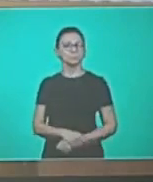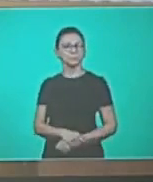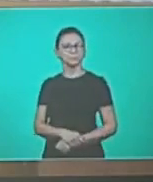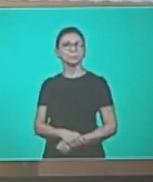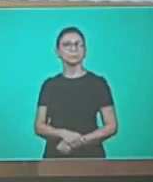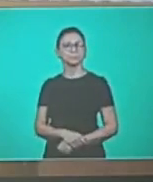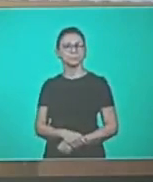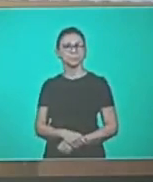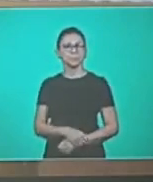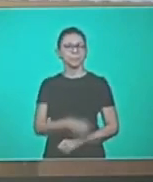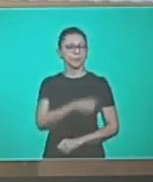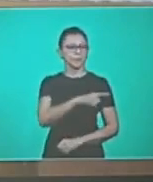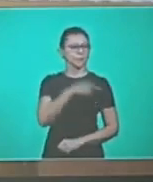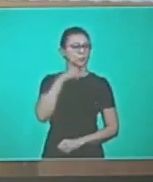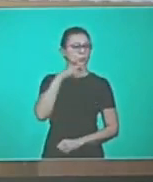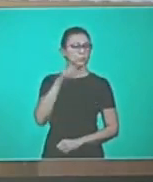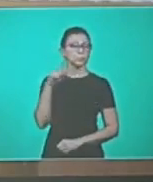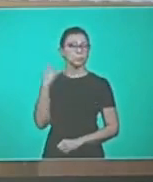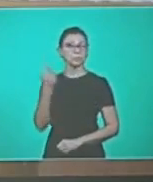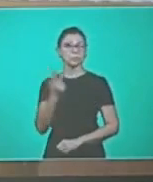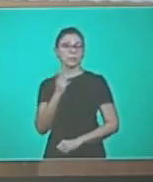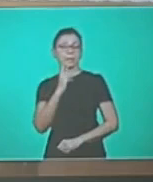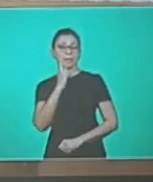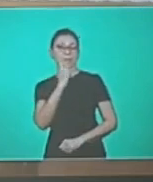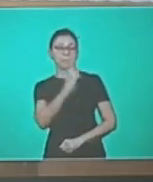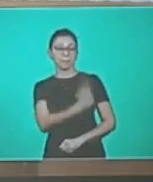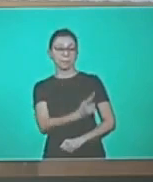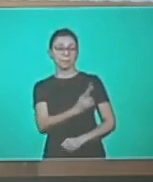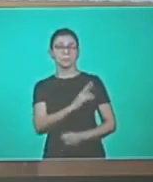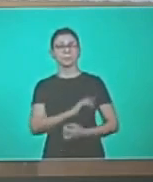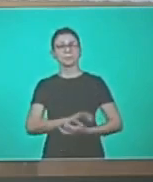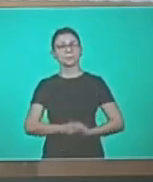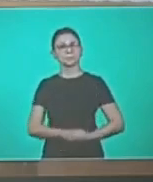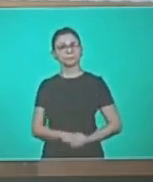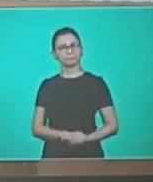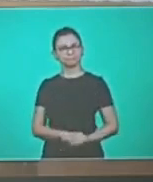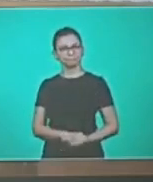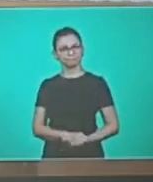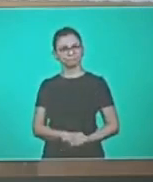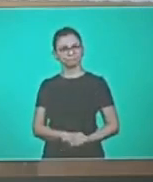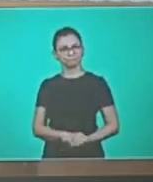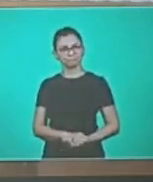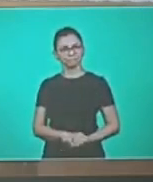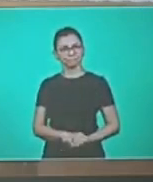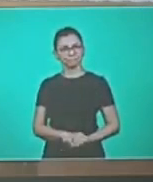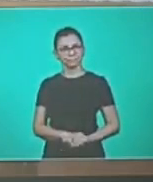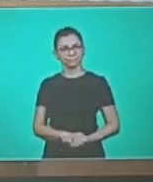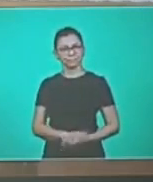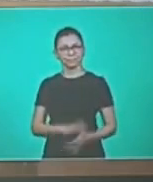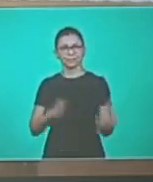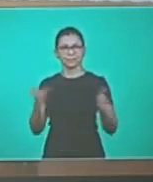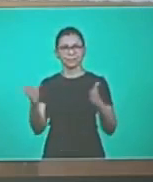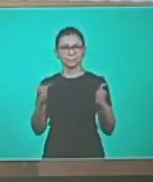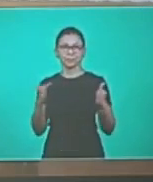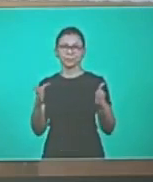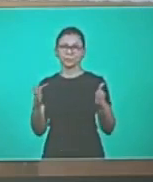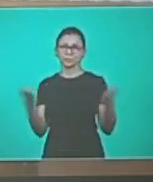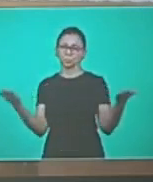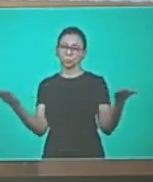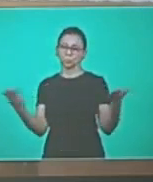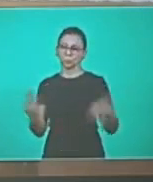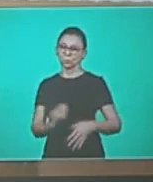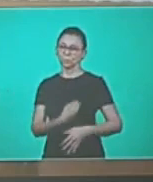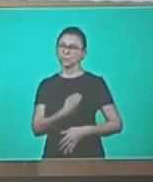are living. We will answer all the questioning, and we will make it clear of the